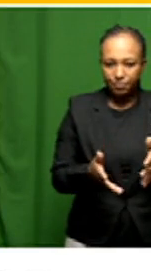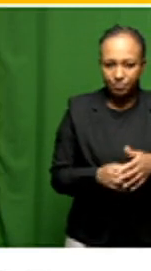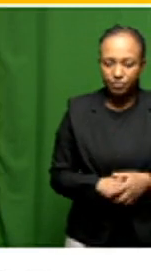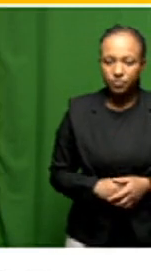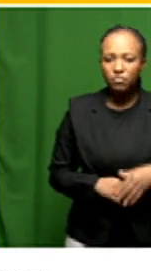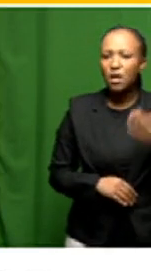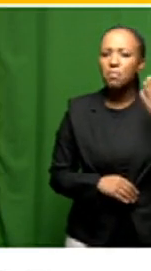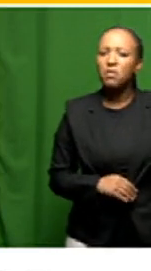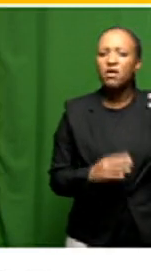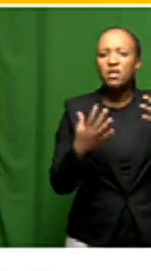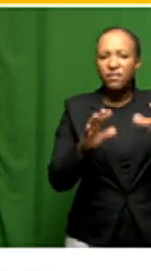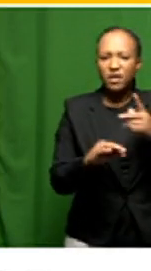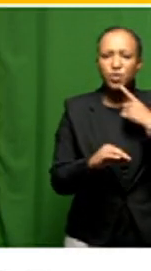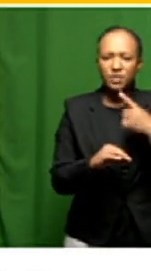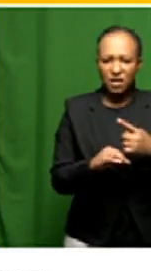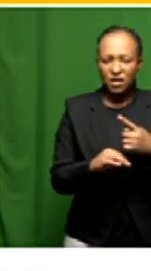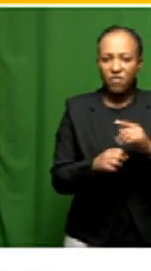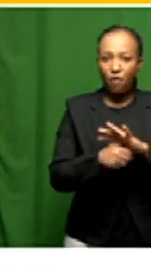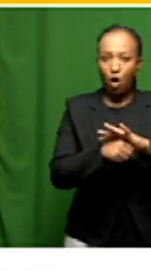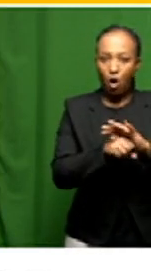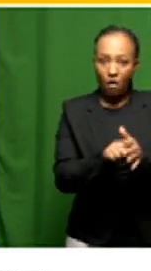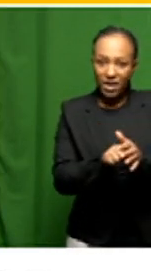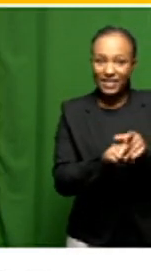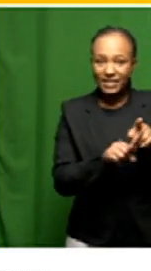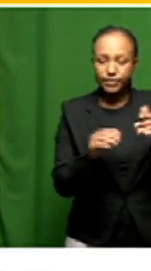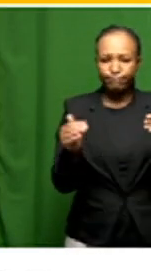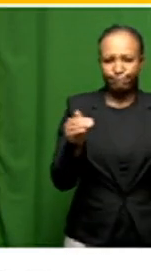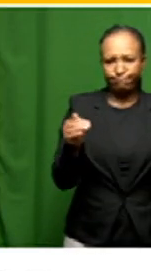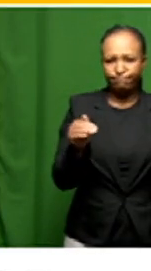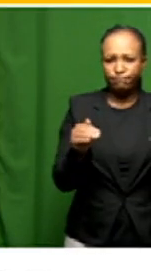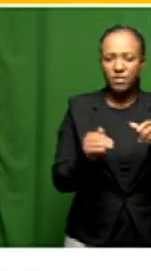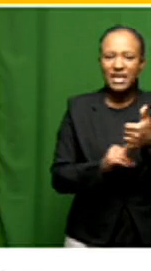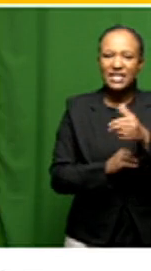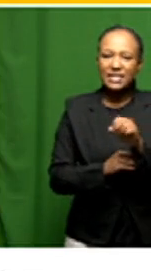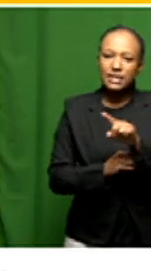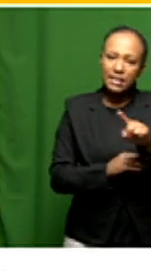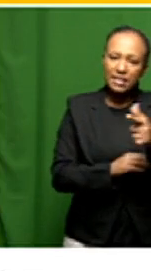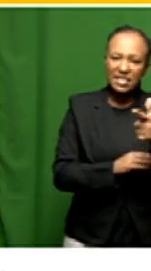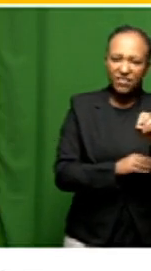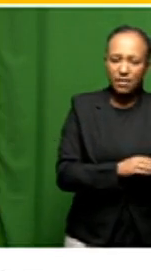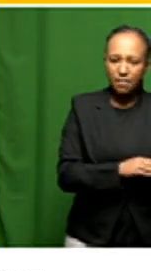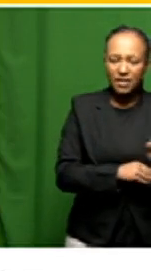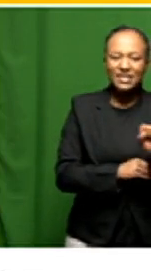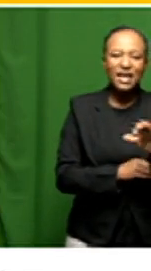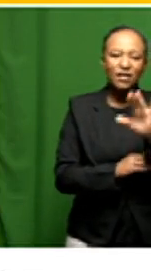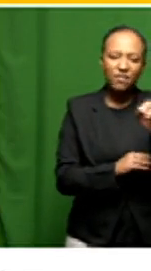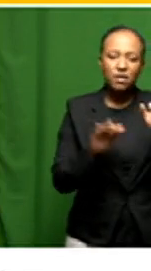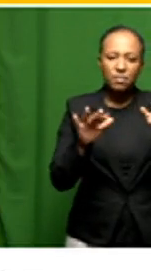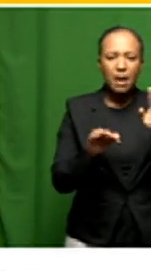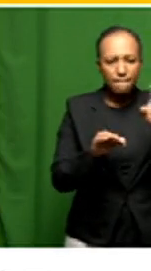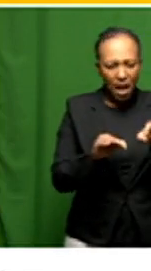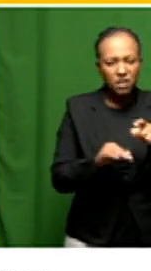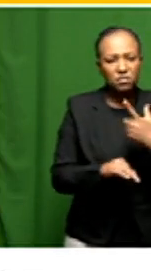previously been said that in order to bring COVID-19 pandemic under control, 60 to 70% of the South African population needs